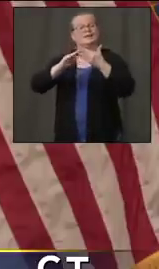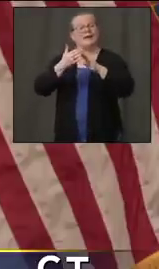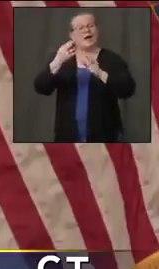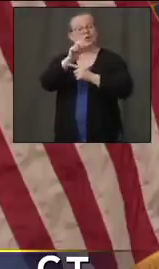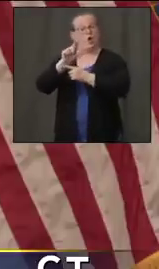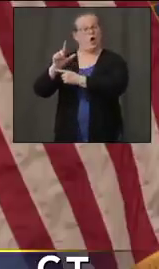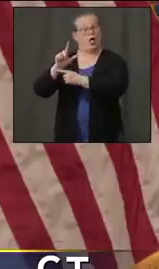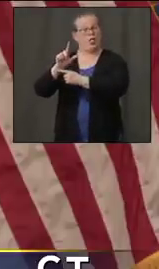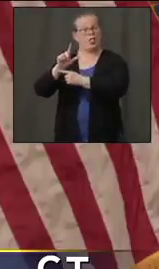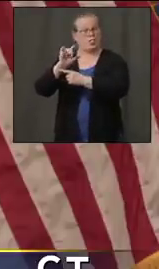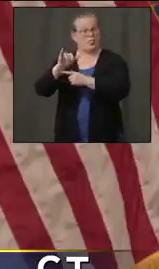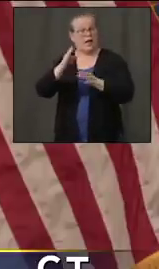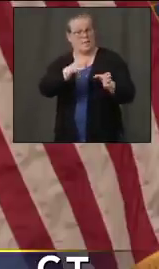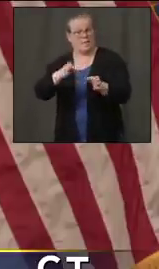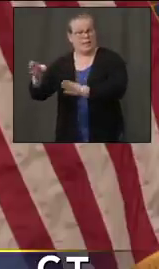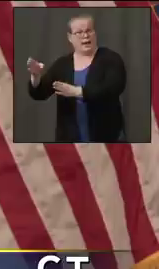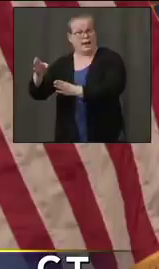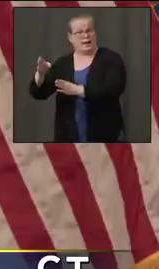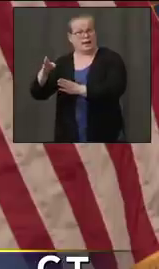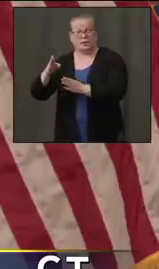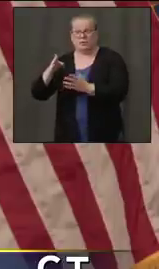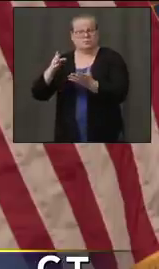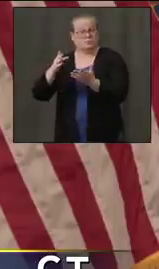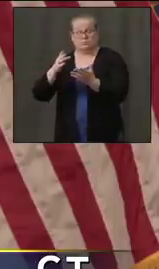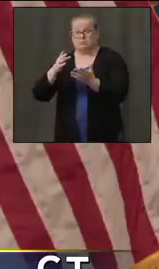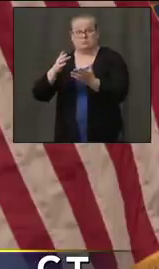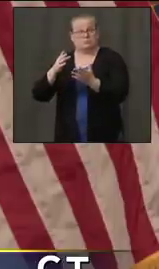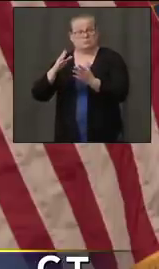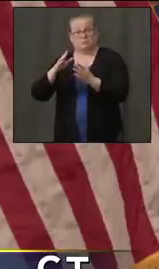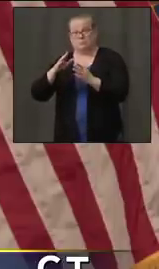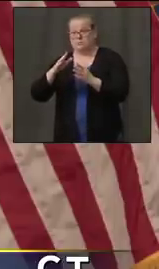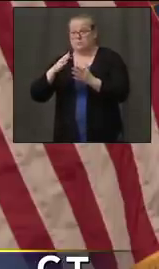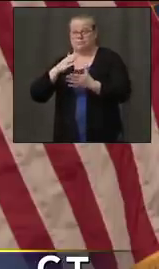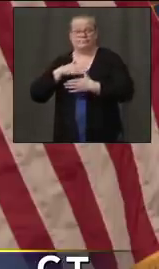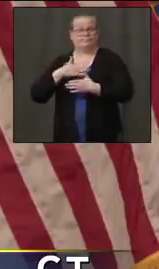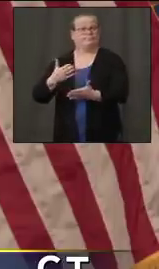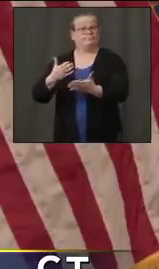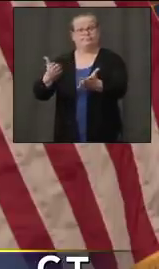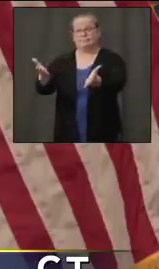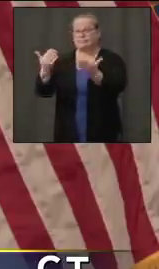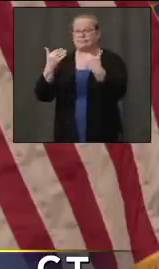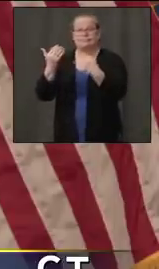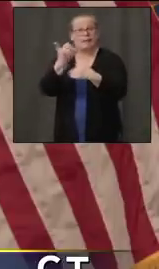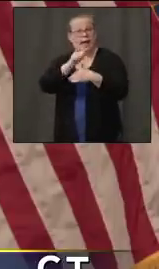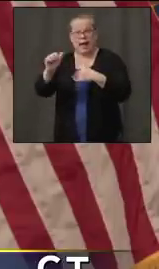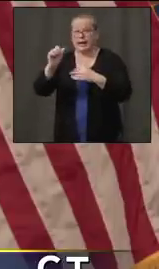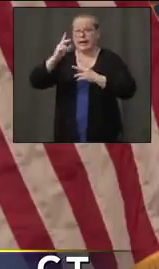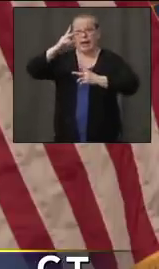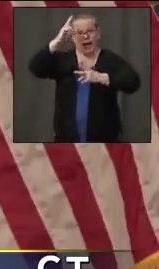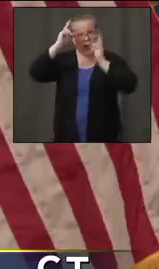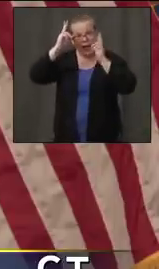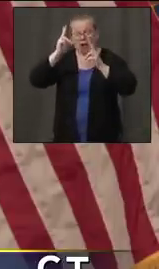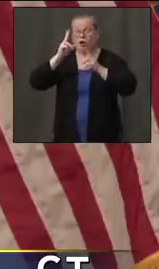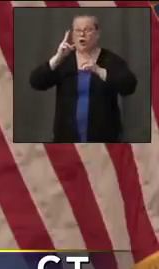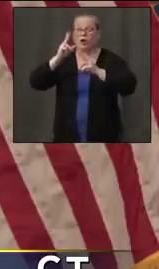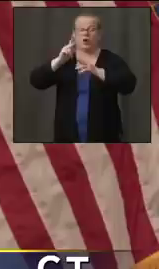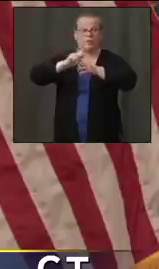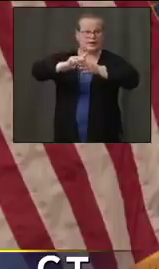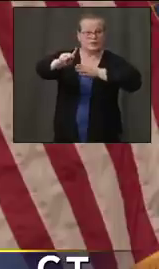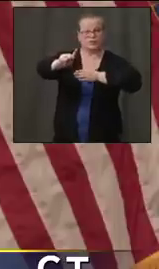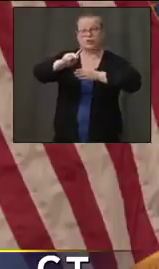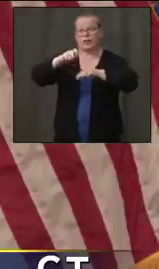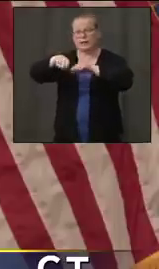on this issue, we would love for any hair professional or nail professional